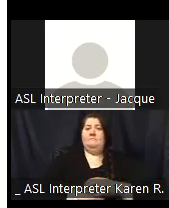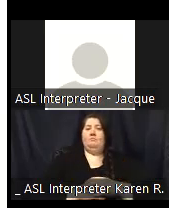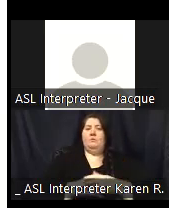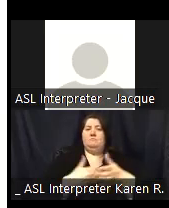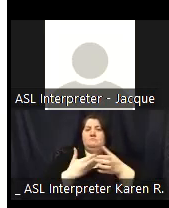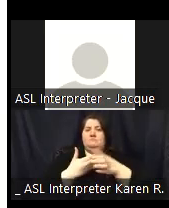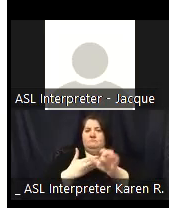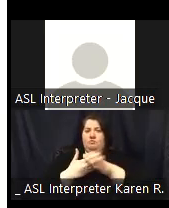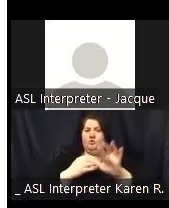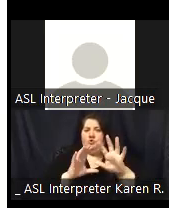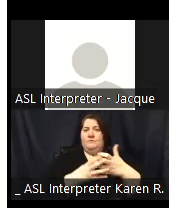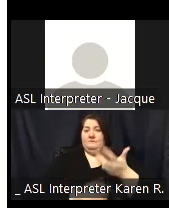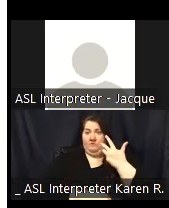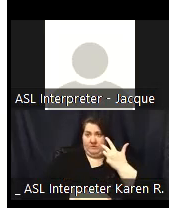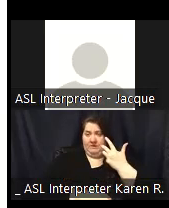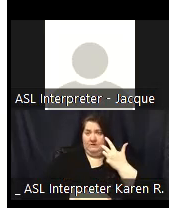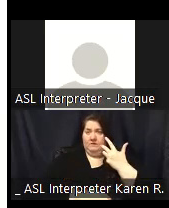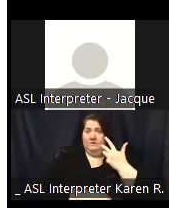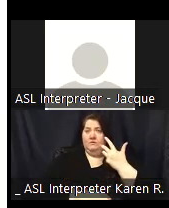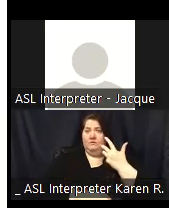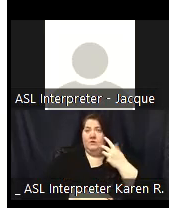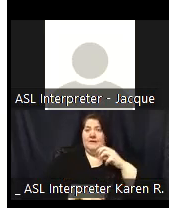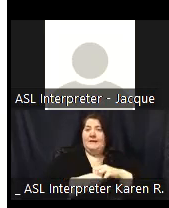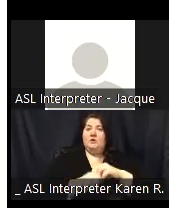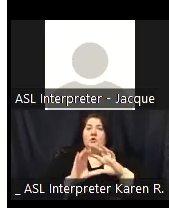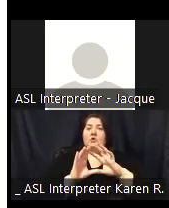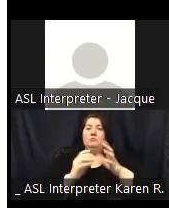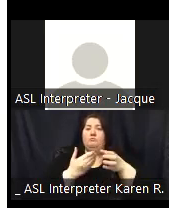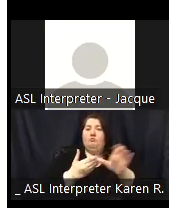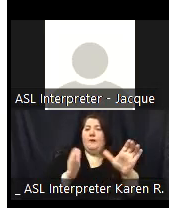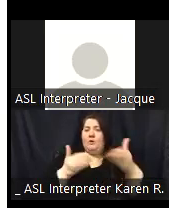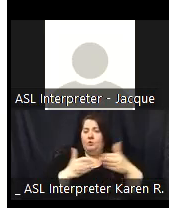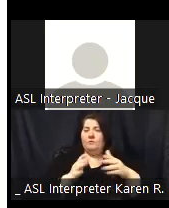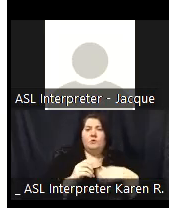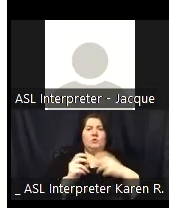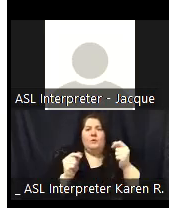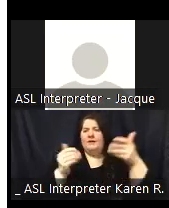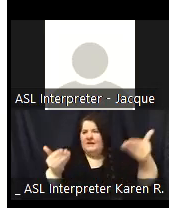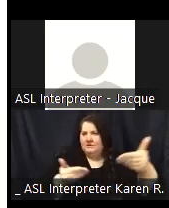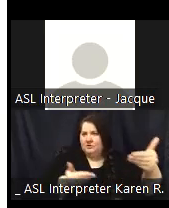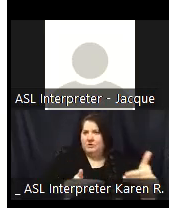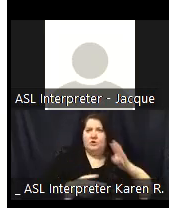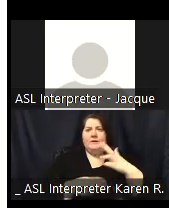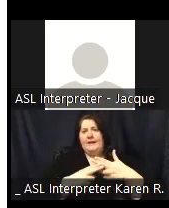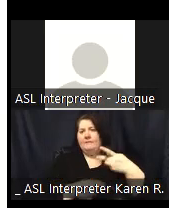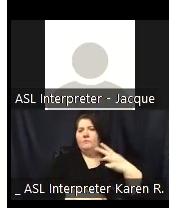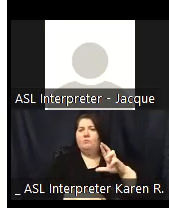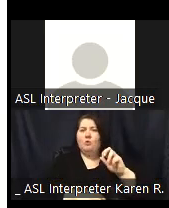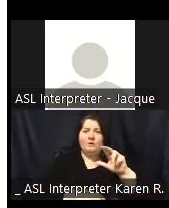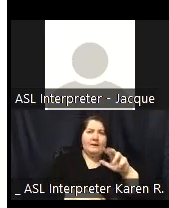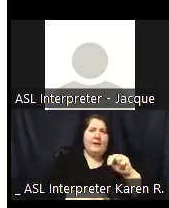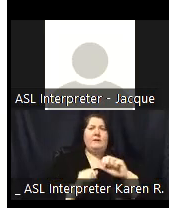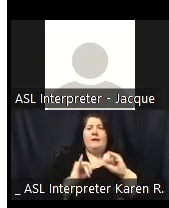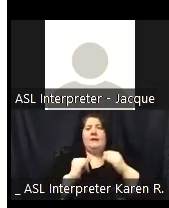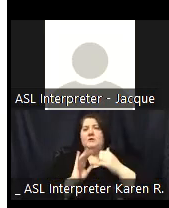into groups of 3. When you're in your breakout room, you can do quick introductions, your name, pronouns, agency role, so everyone